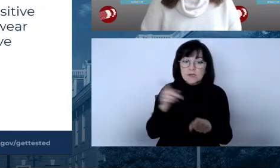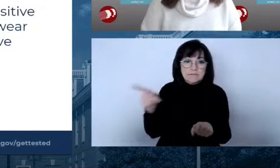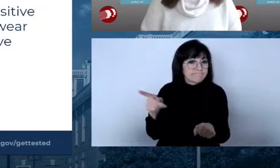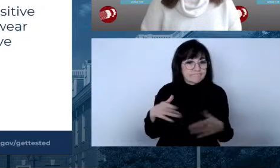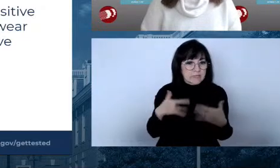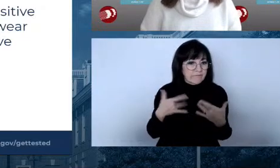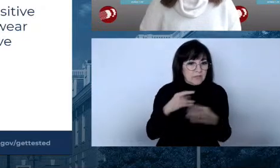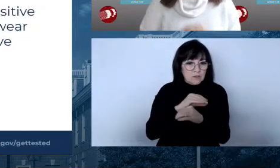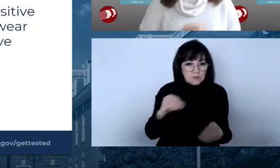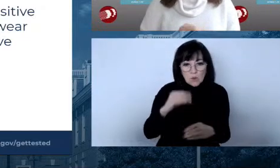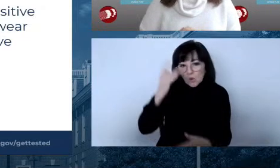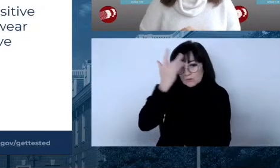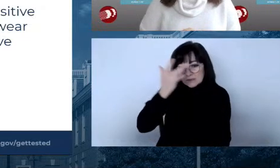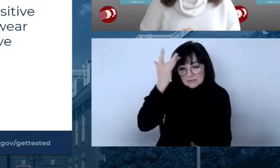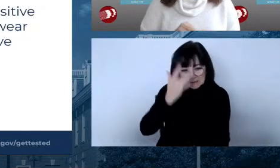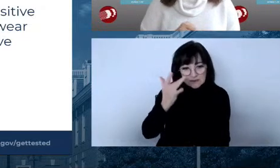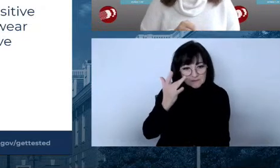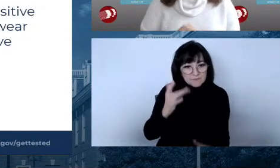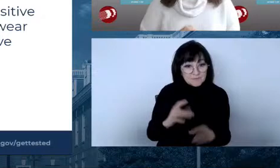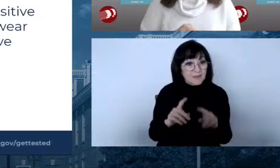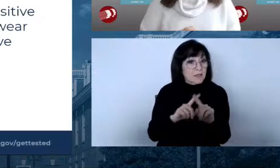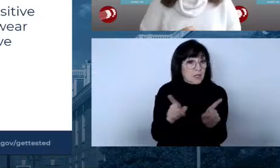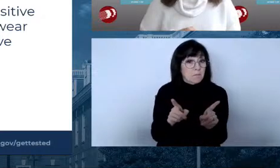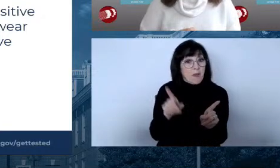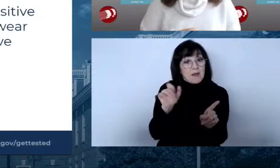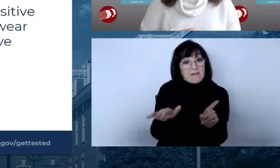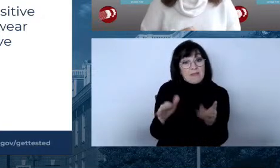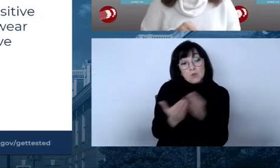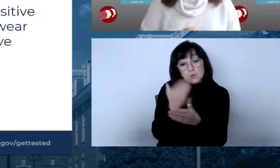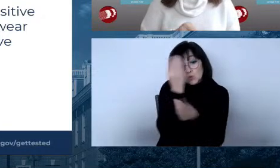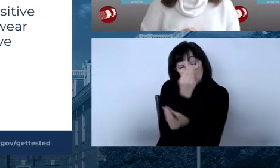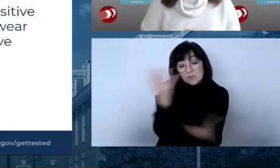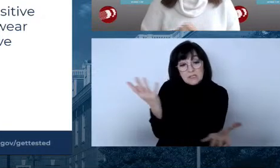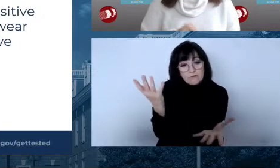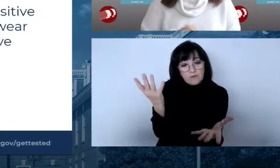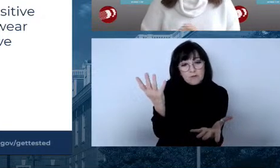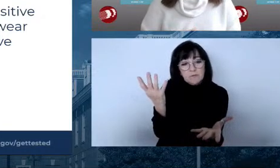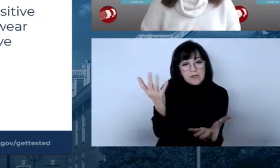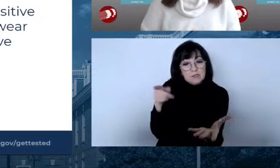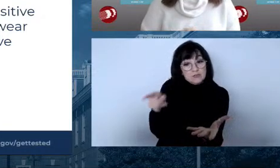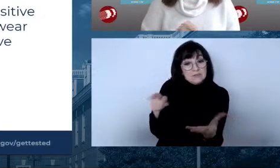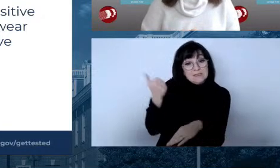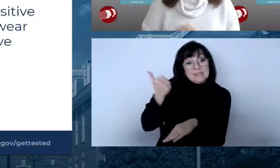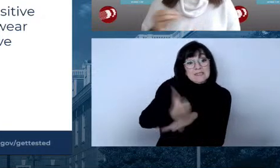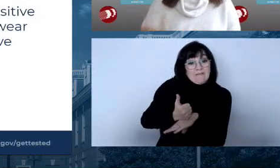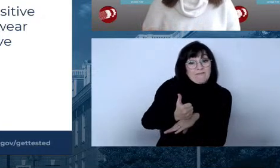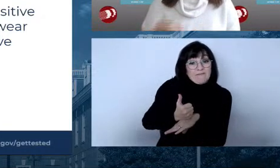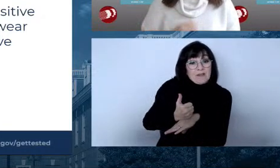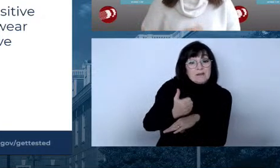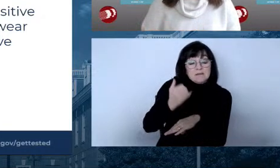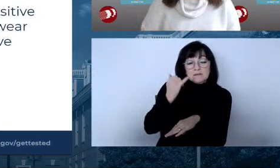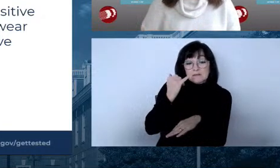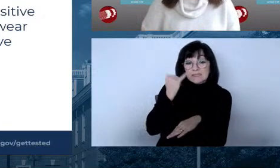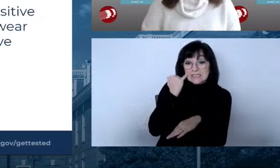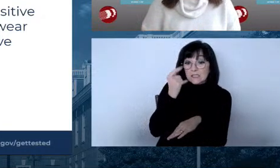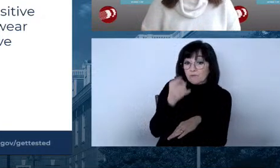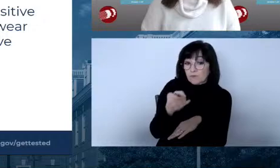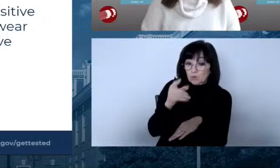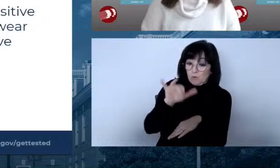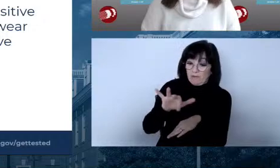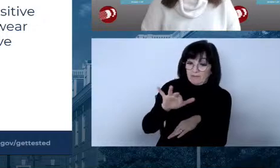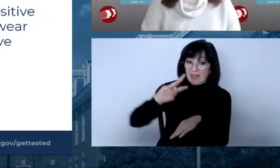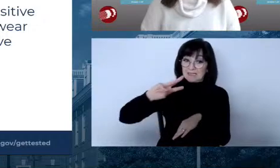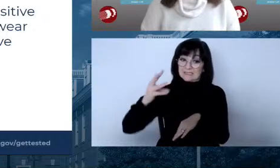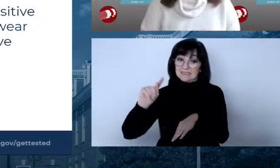is based on the fact that you don't have symptoms on that day 6 when you would be going back to the